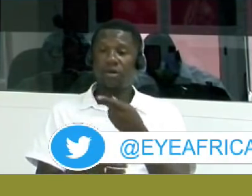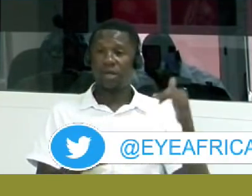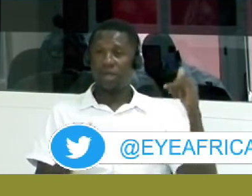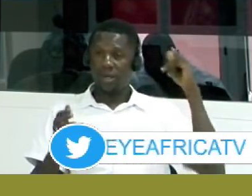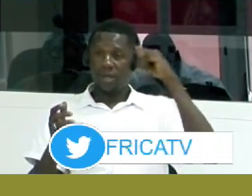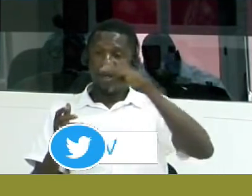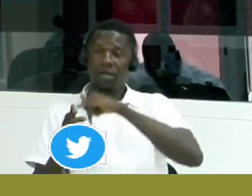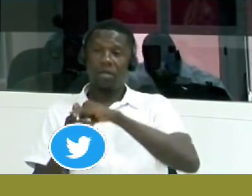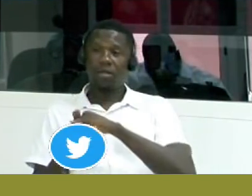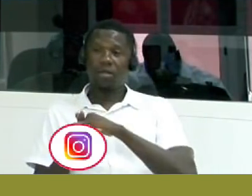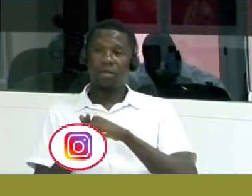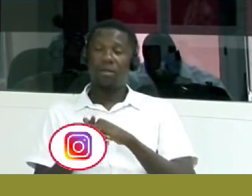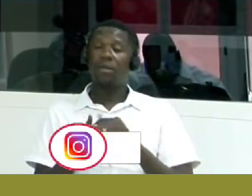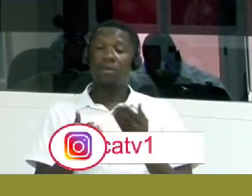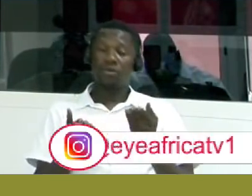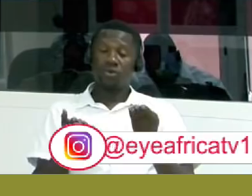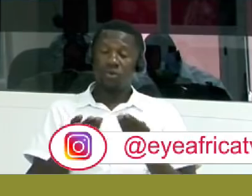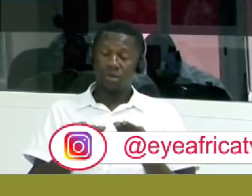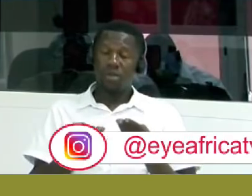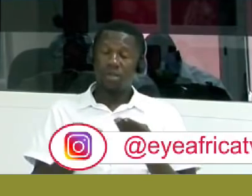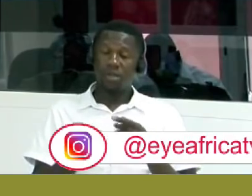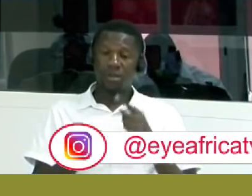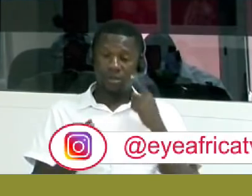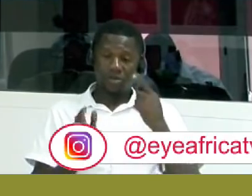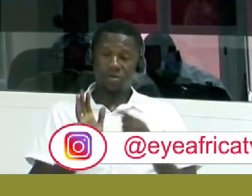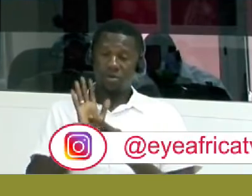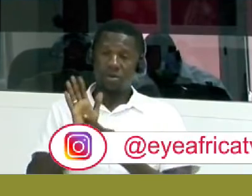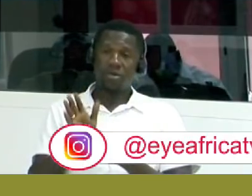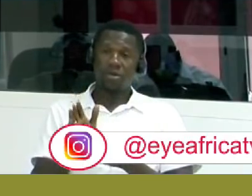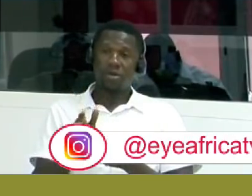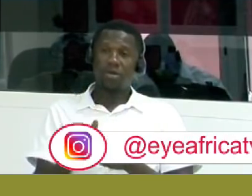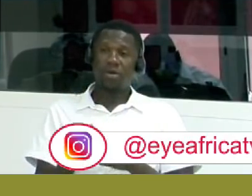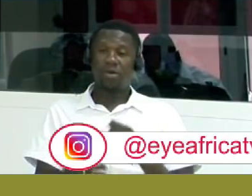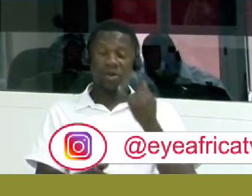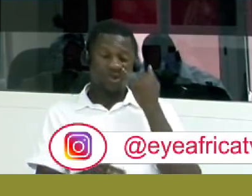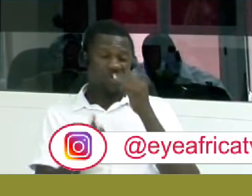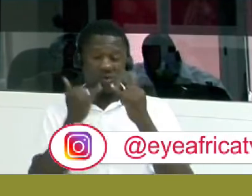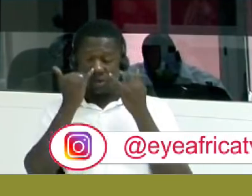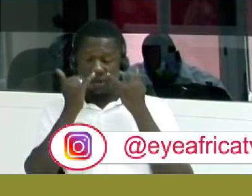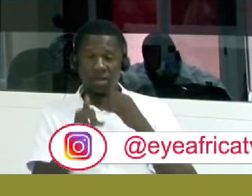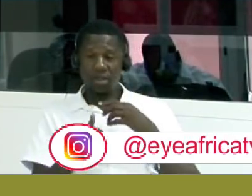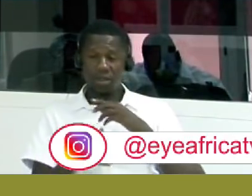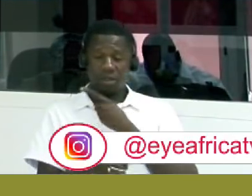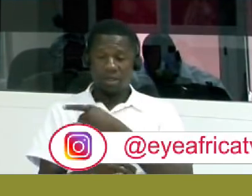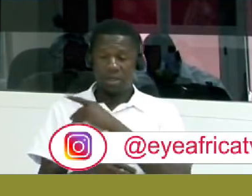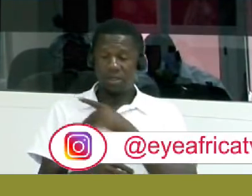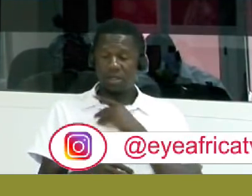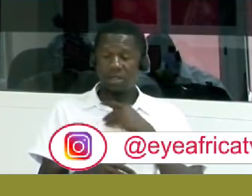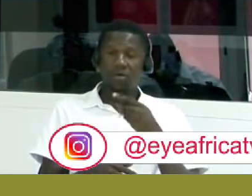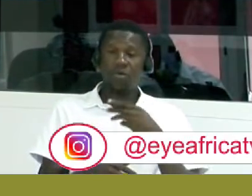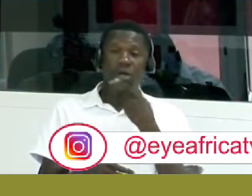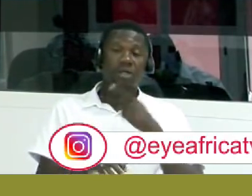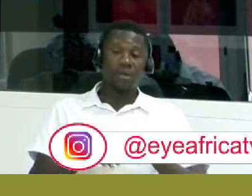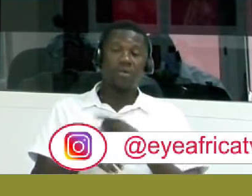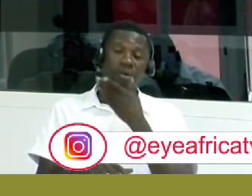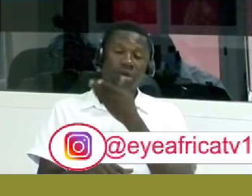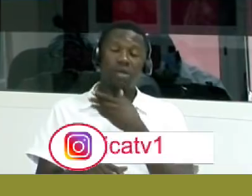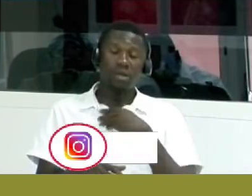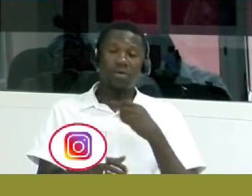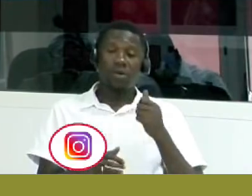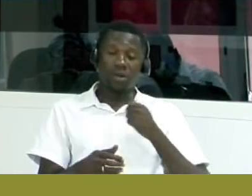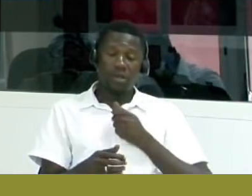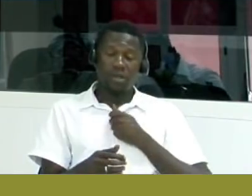indicated that they were rudely treated. While they were there, they were threatened, and you abruptly left and went to the